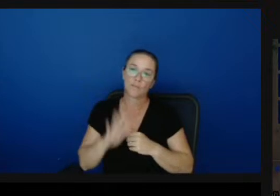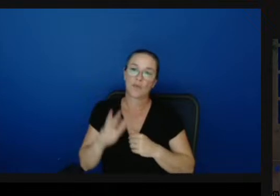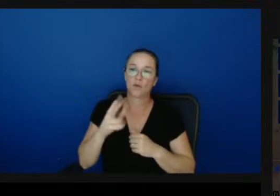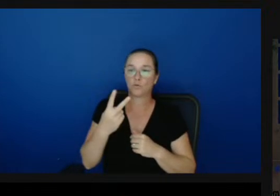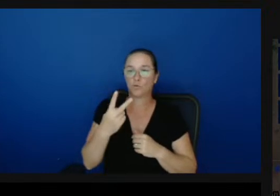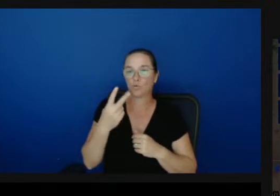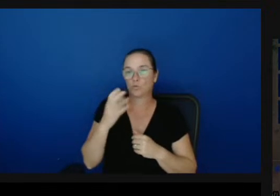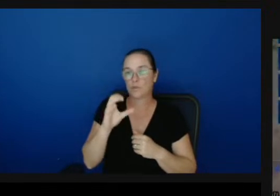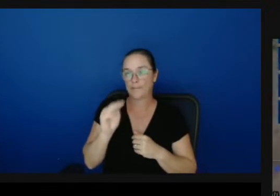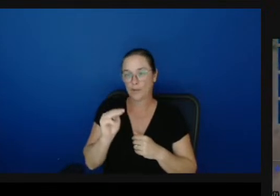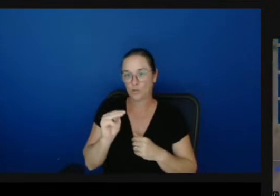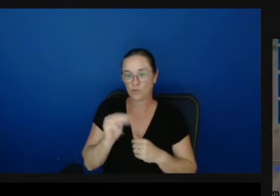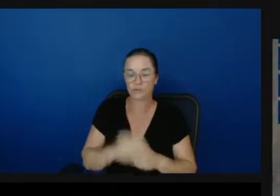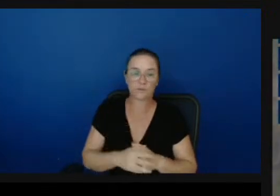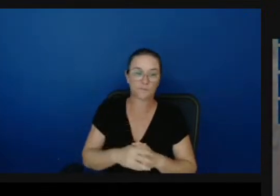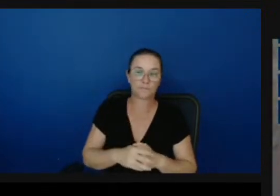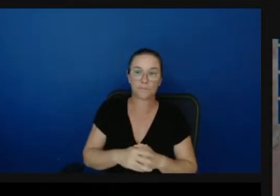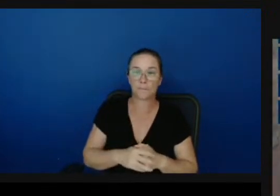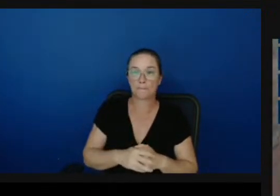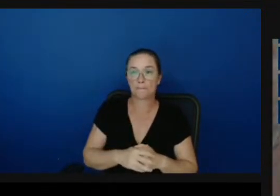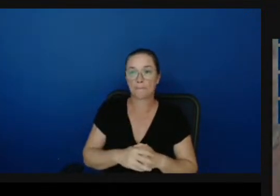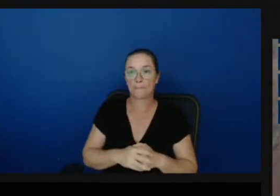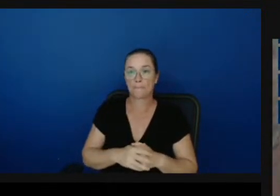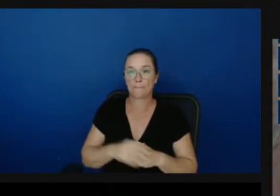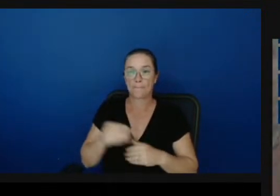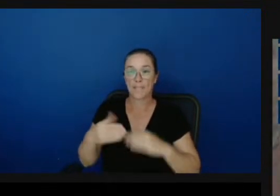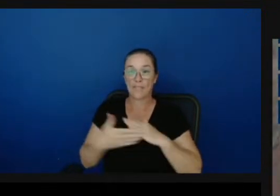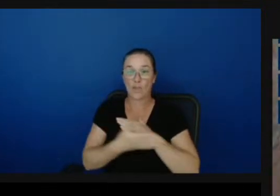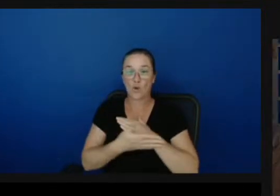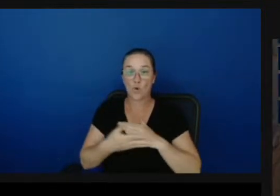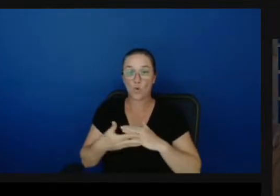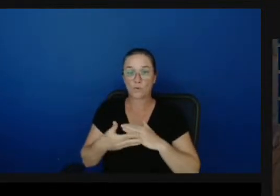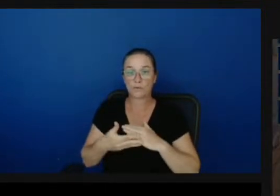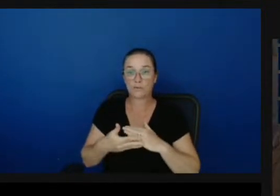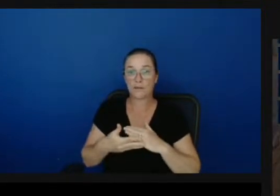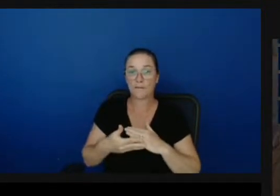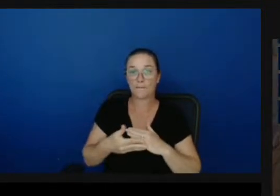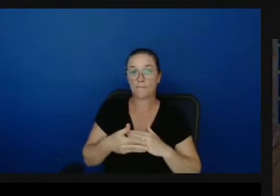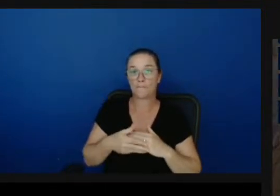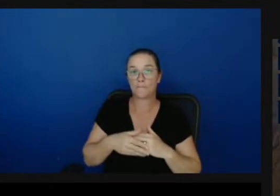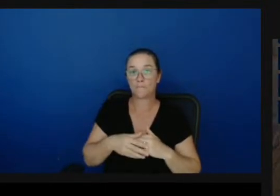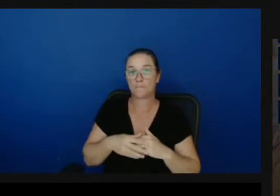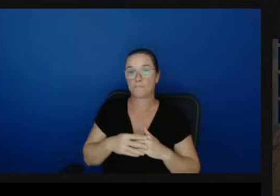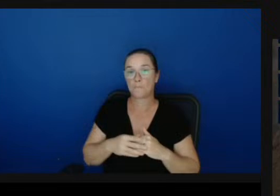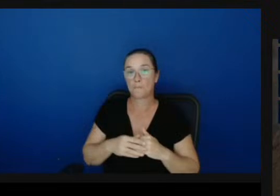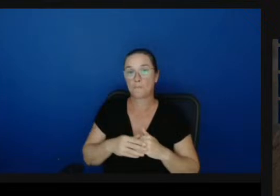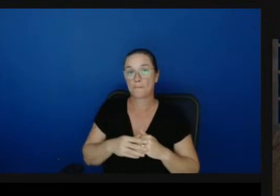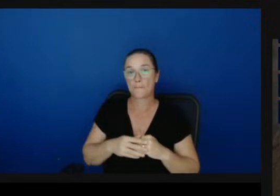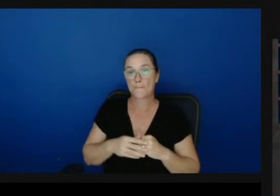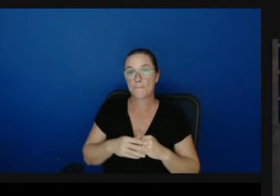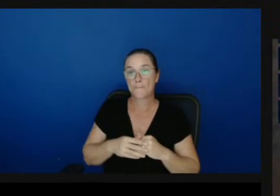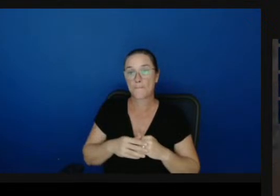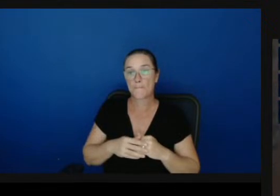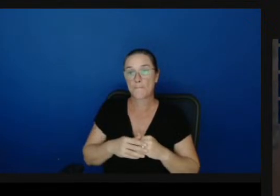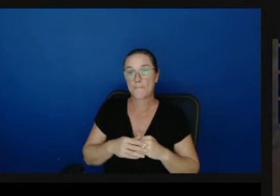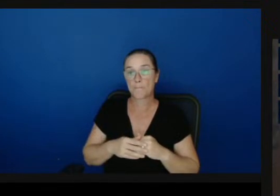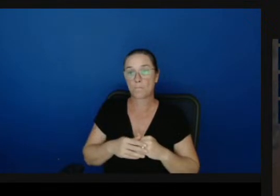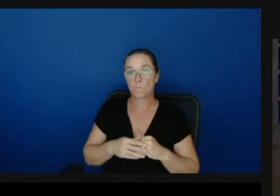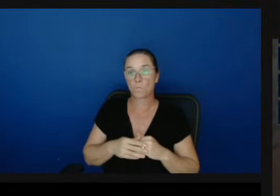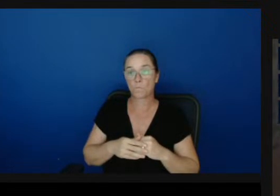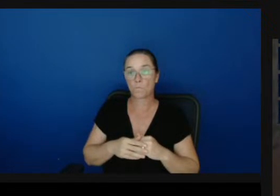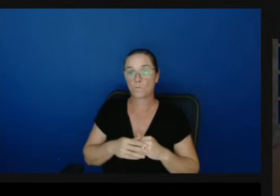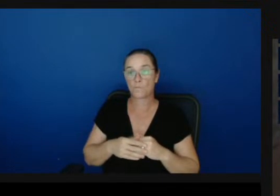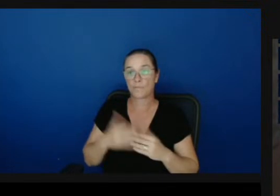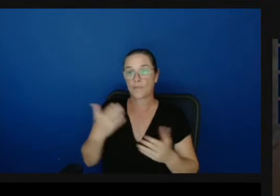centimeters, right? And you get all the way to the coast, Kayanet Point, right here. This is the one at the coast that's actually moving. And it's